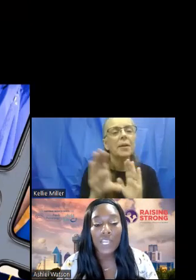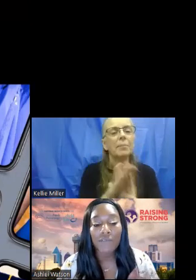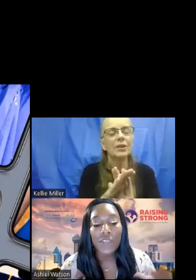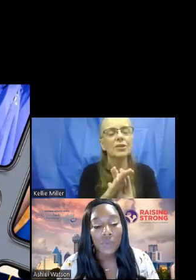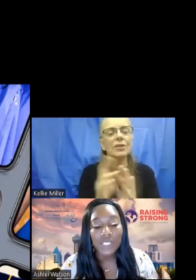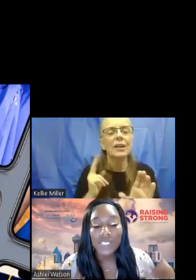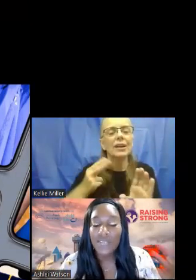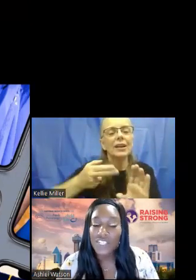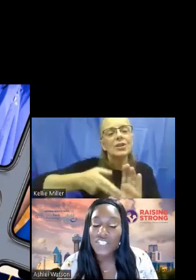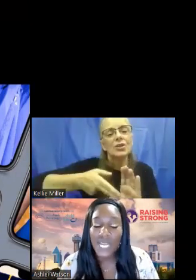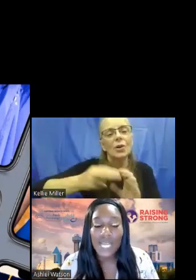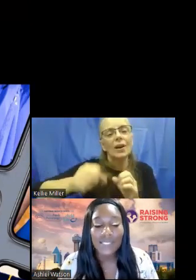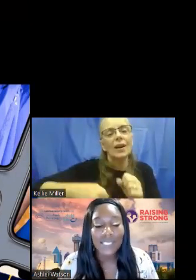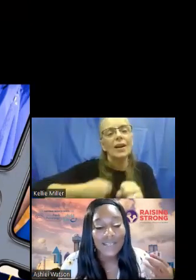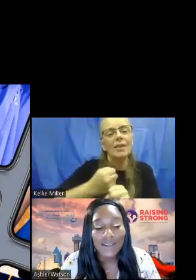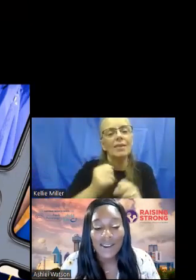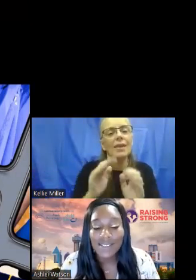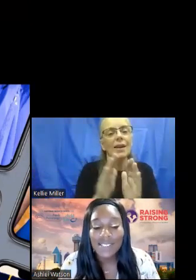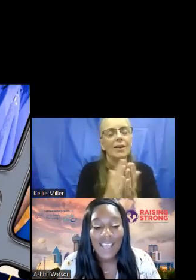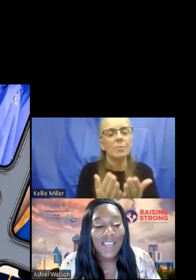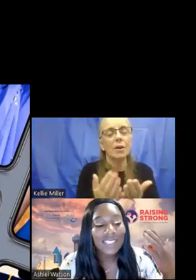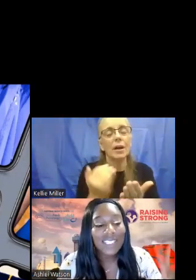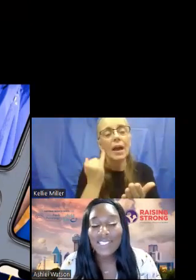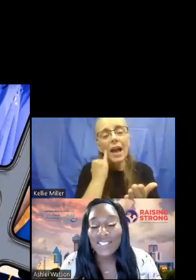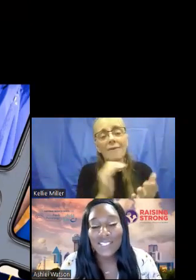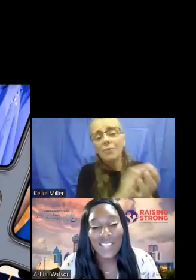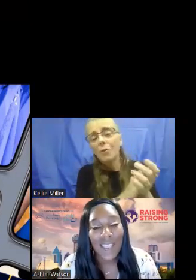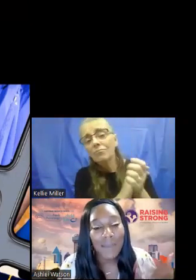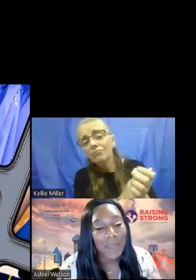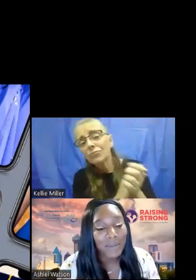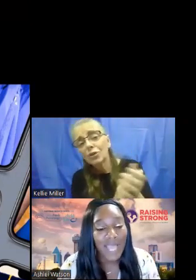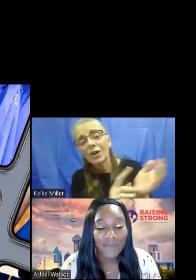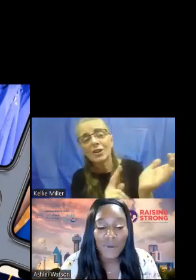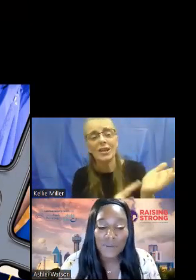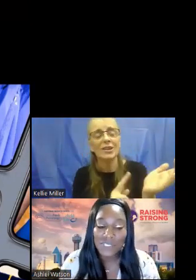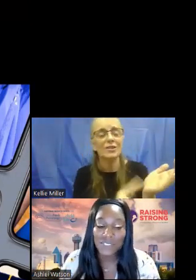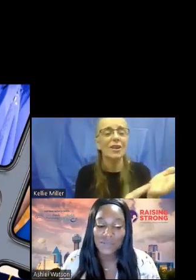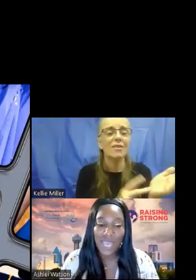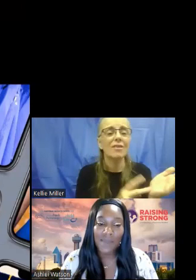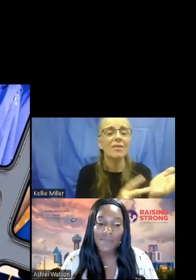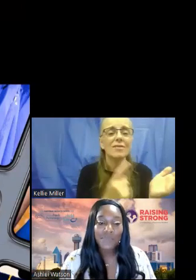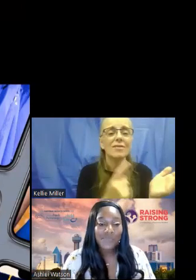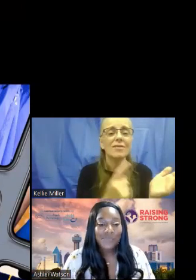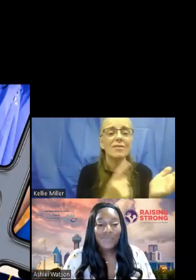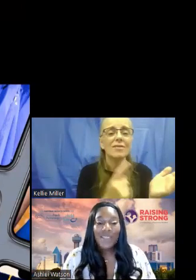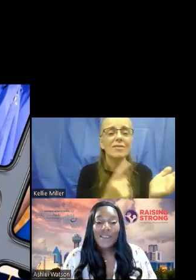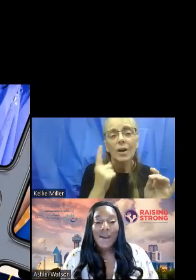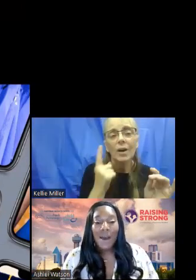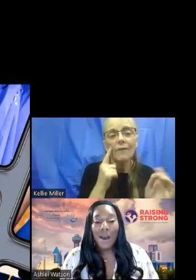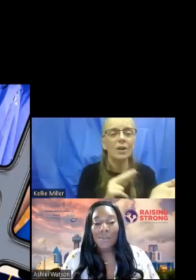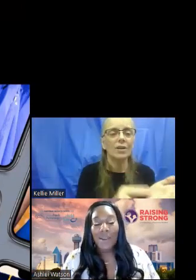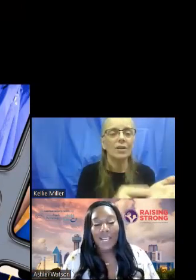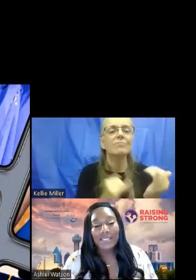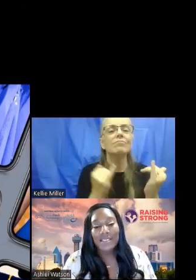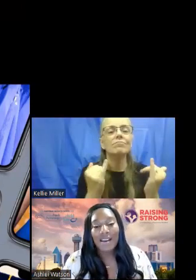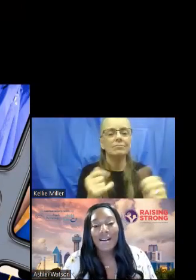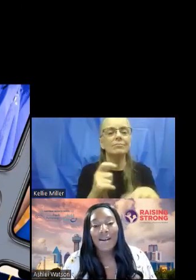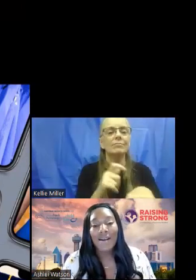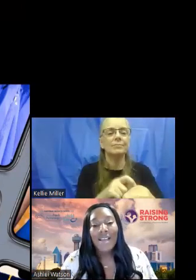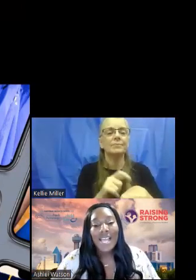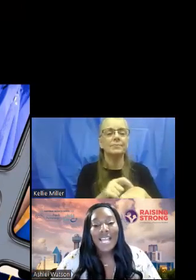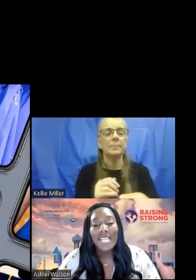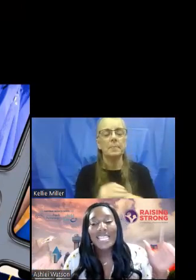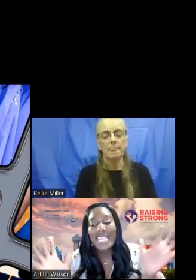Yearbook. If you want to give a shout out to your nurse, this is your time and platform to do that. All right,